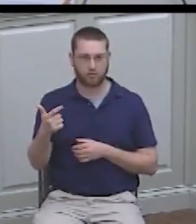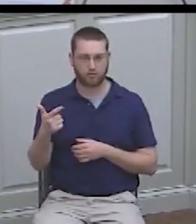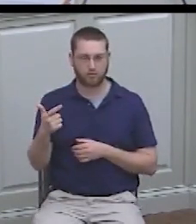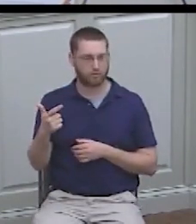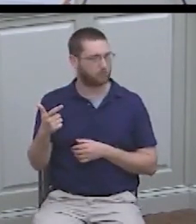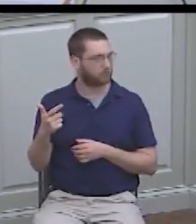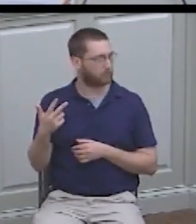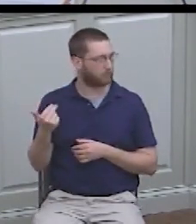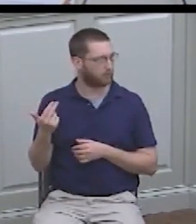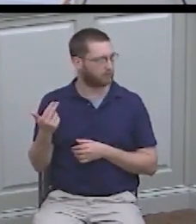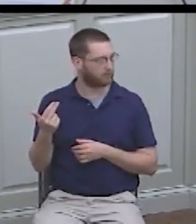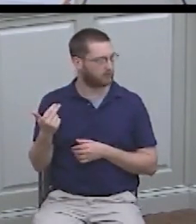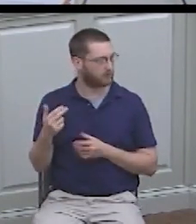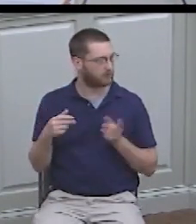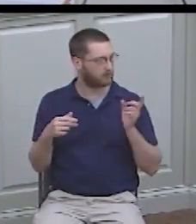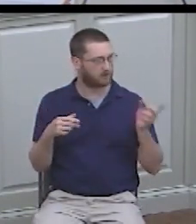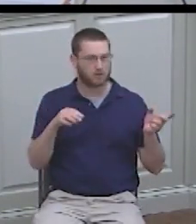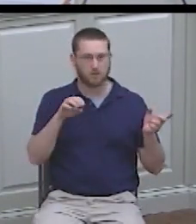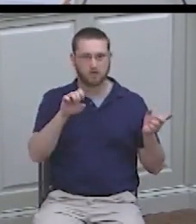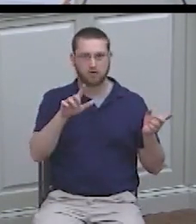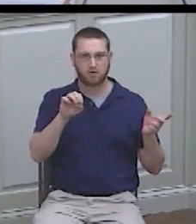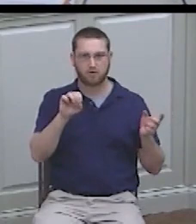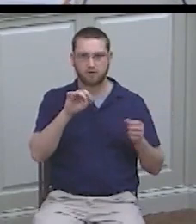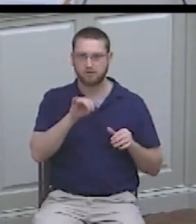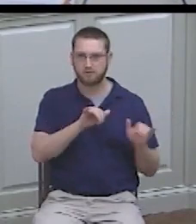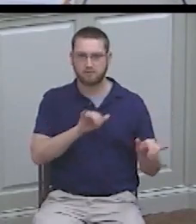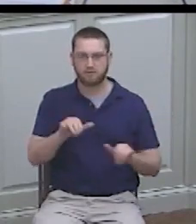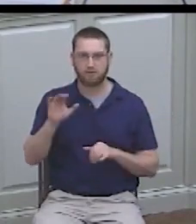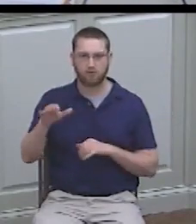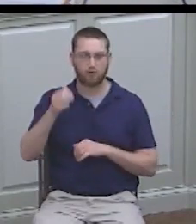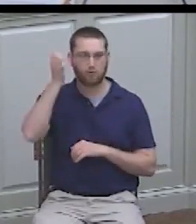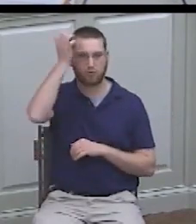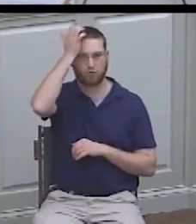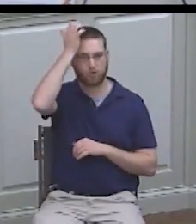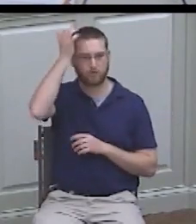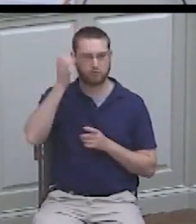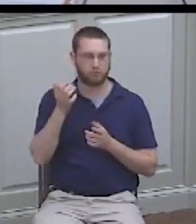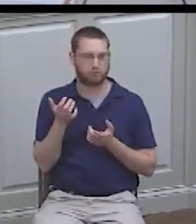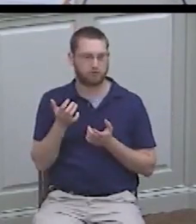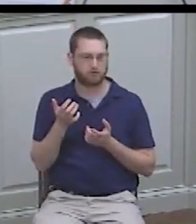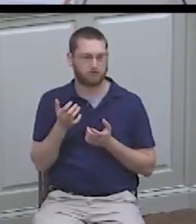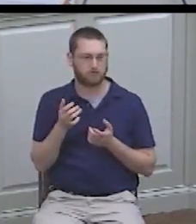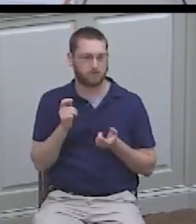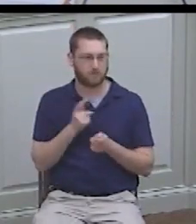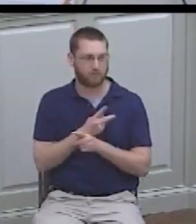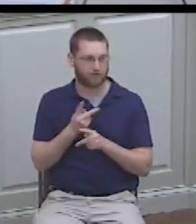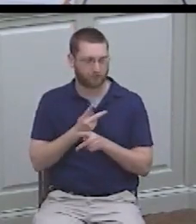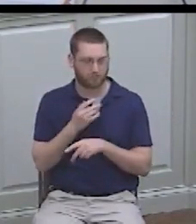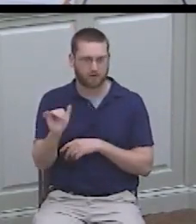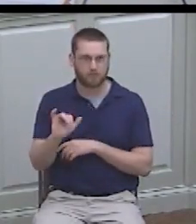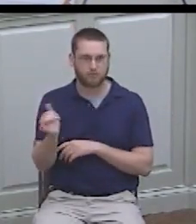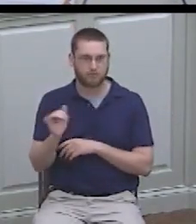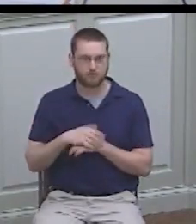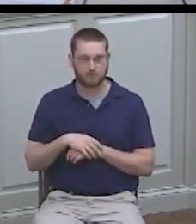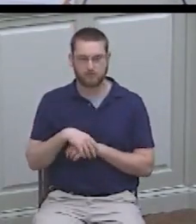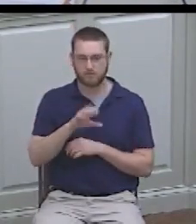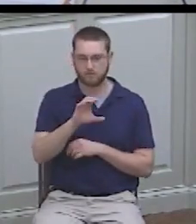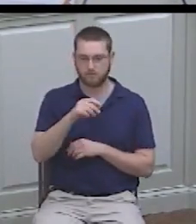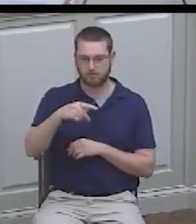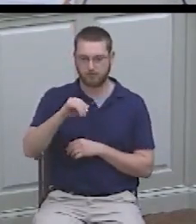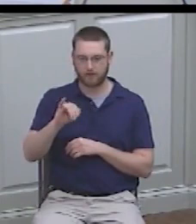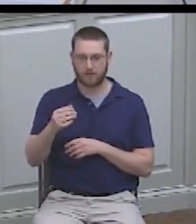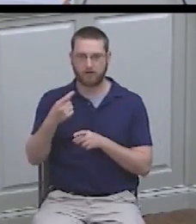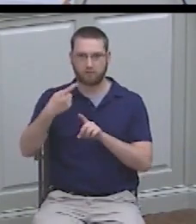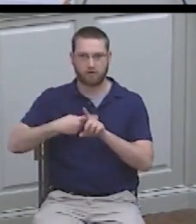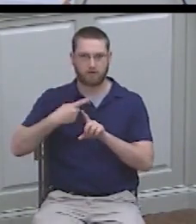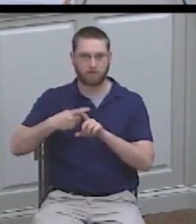And that is, for the commission, that's the same way your garbage rate is actually adjusted. It's a calculation of your CPI on a monthly basis. It's an